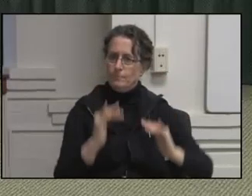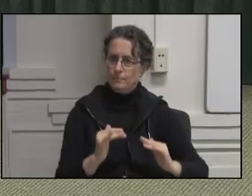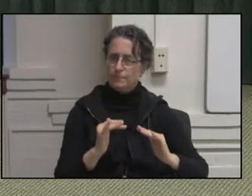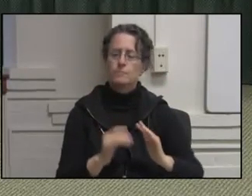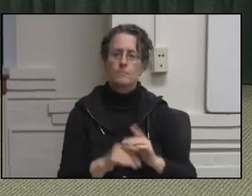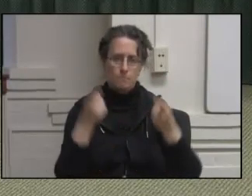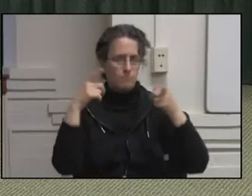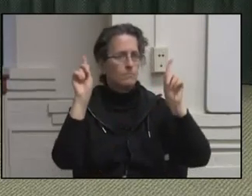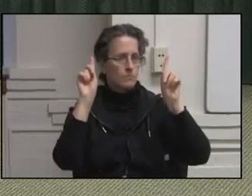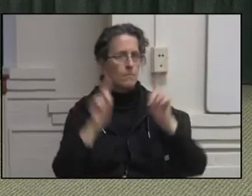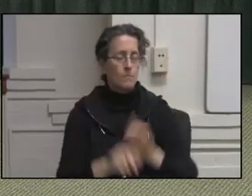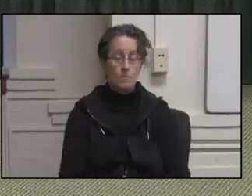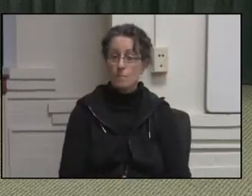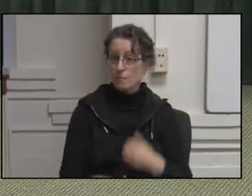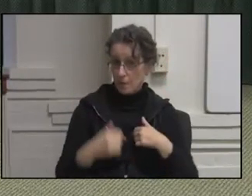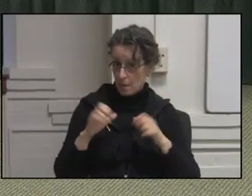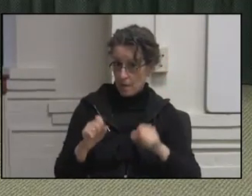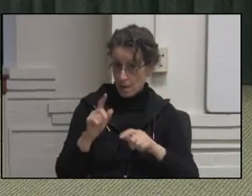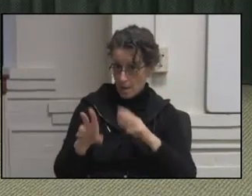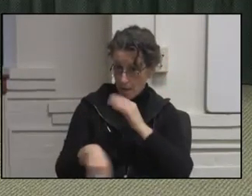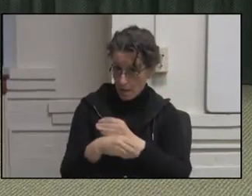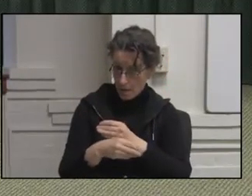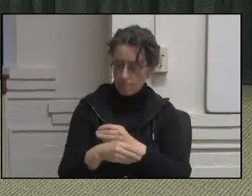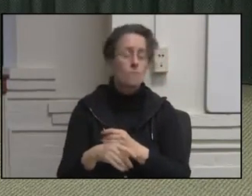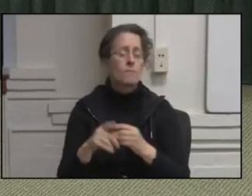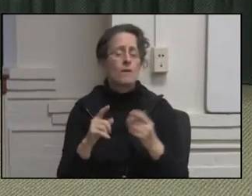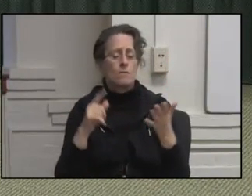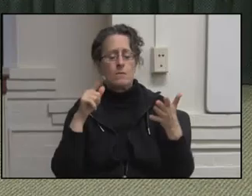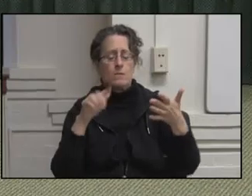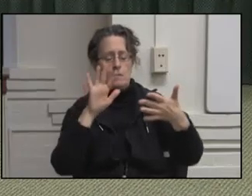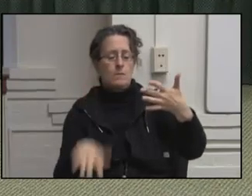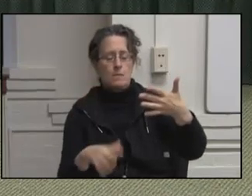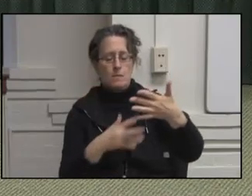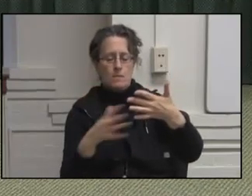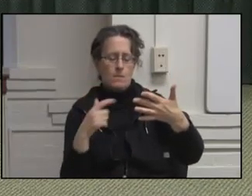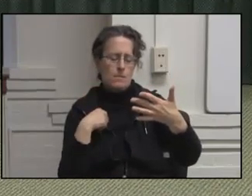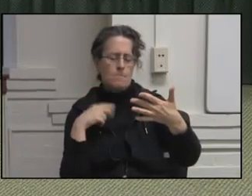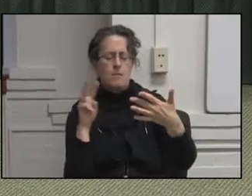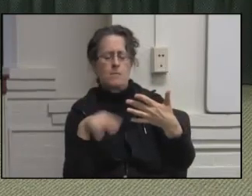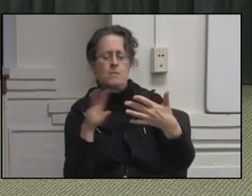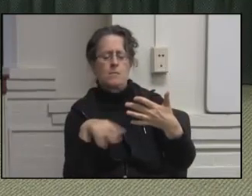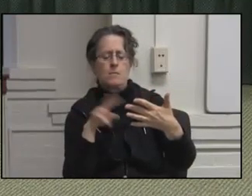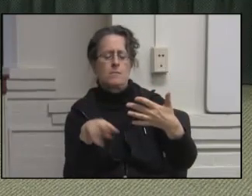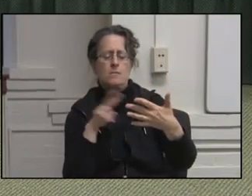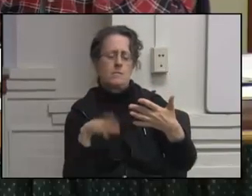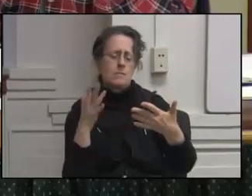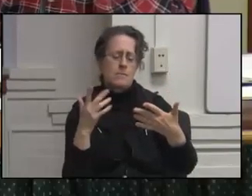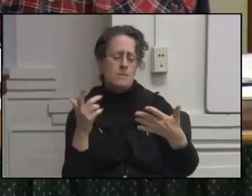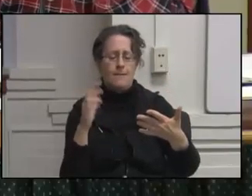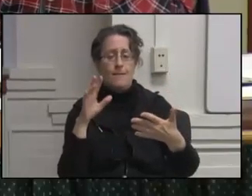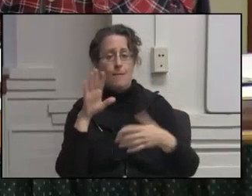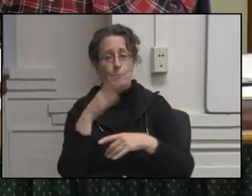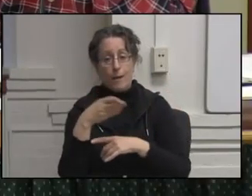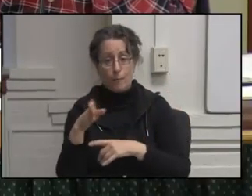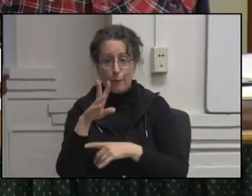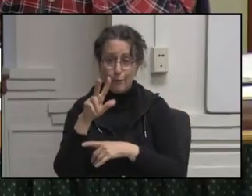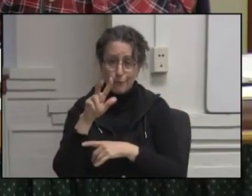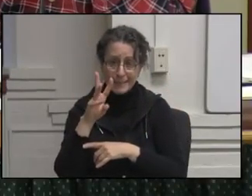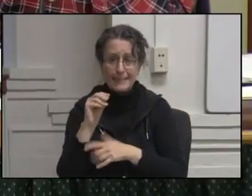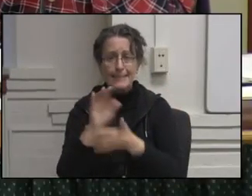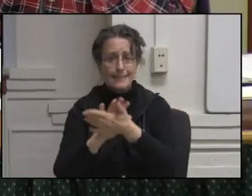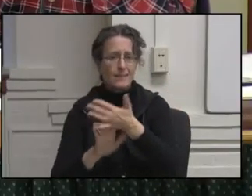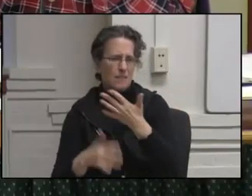Can I piggyback on that? Because yes. When I look at this, you know, with my lens and experience and